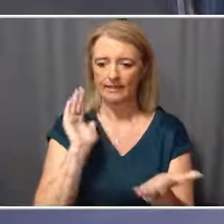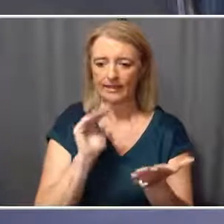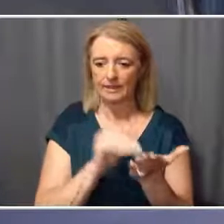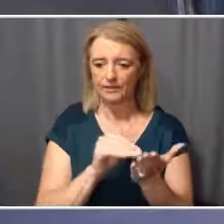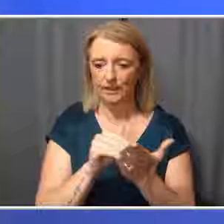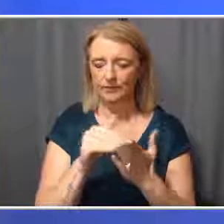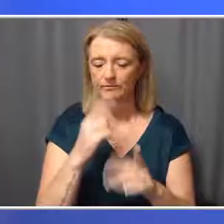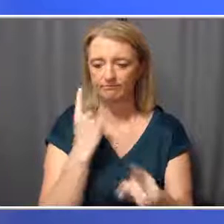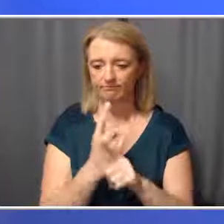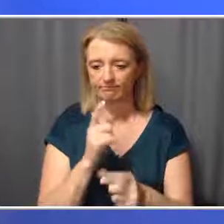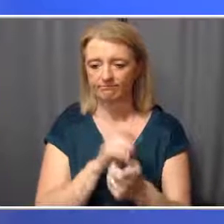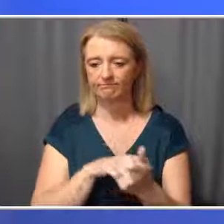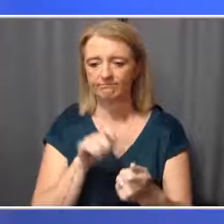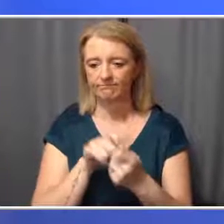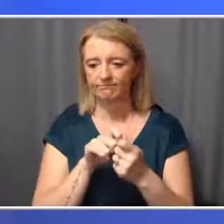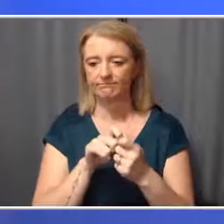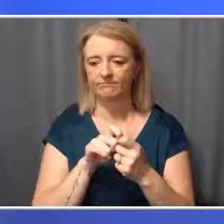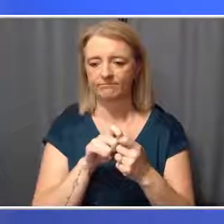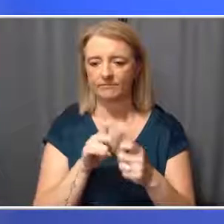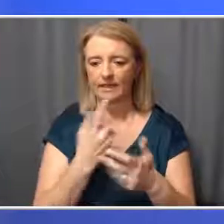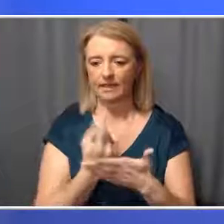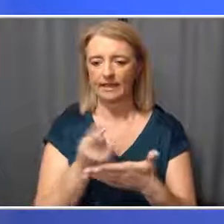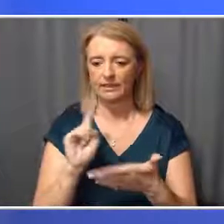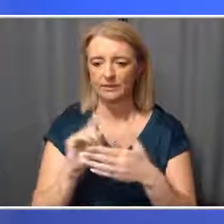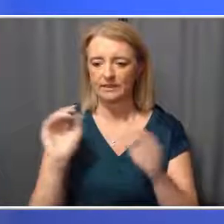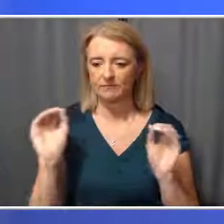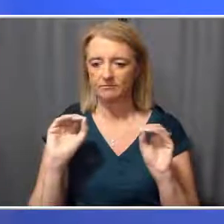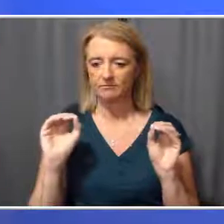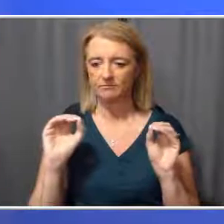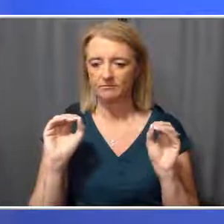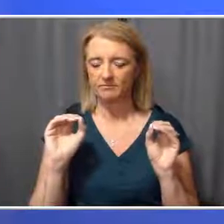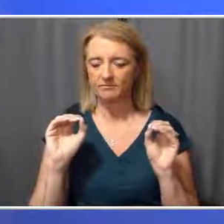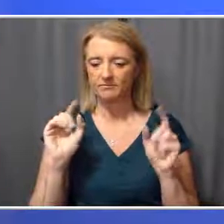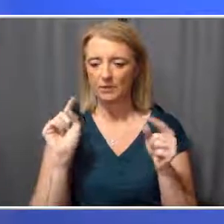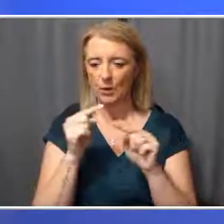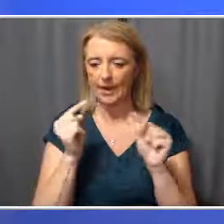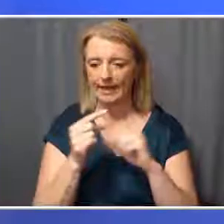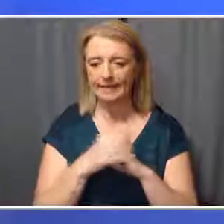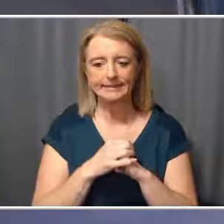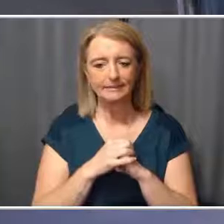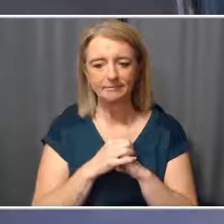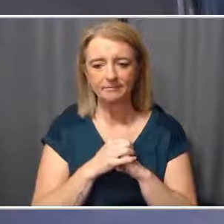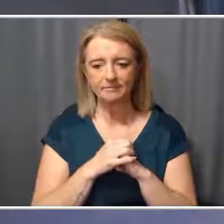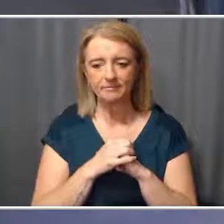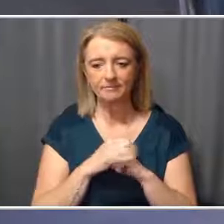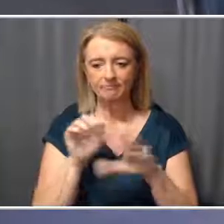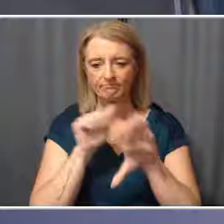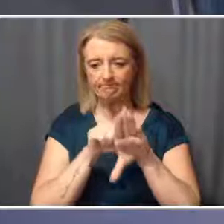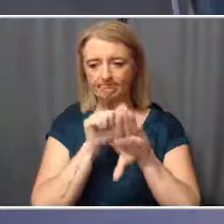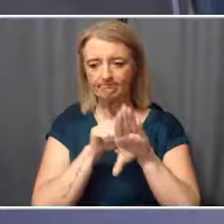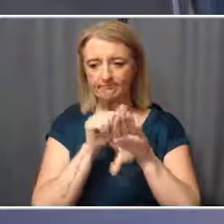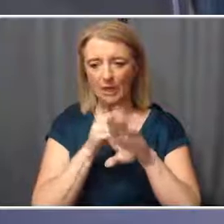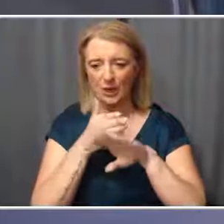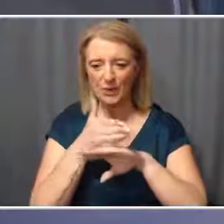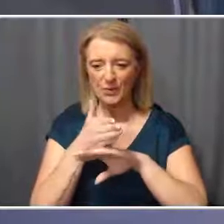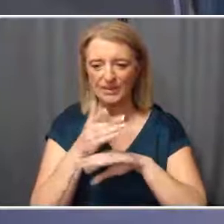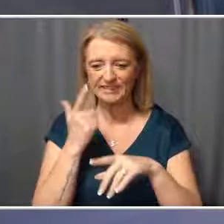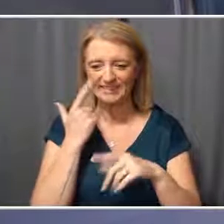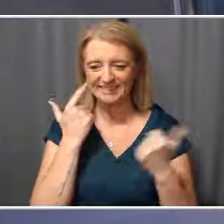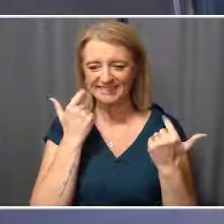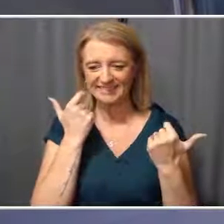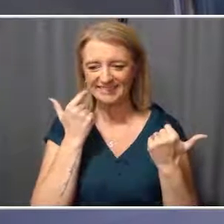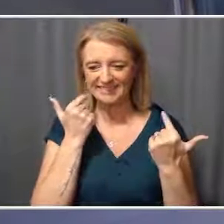have, you know, a few of those patients. That's not the expectation. You know, what we expect to see is that we turn it down from